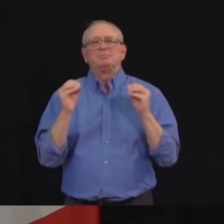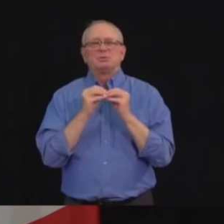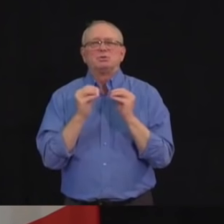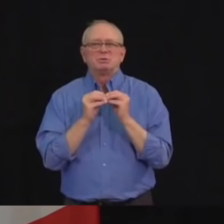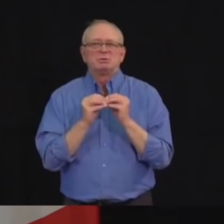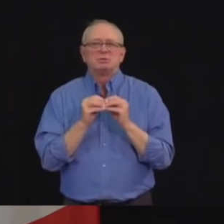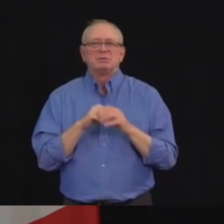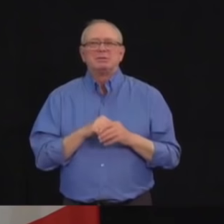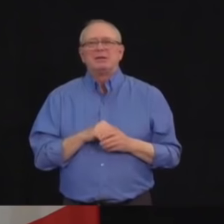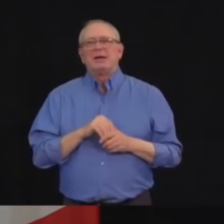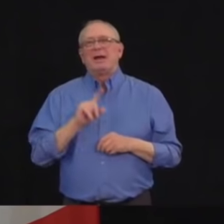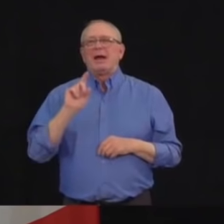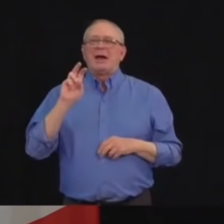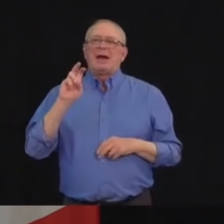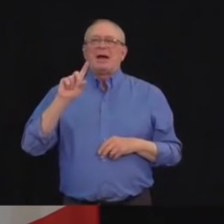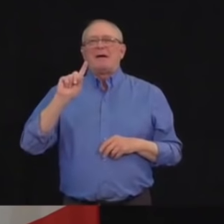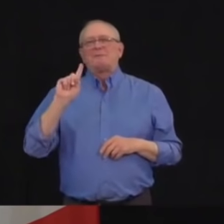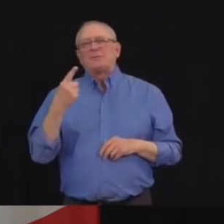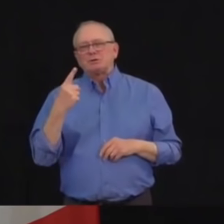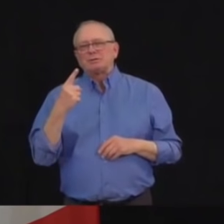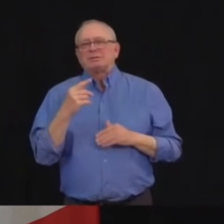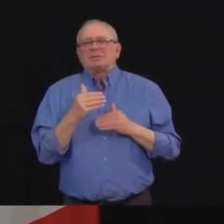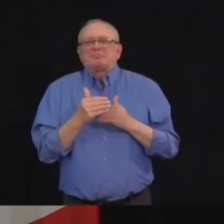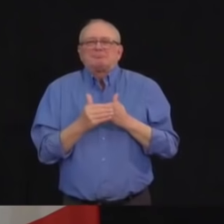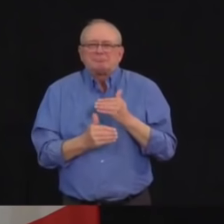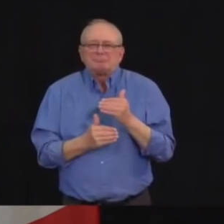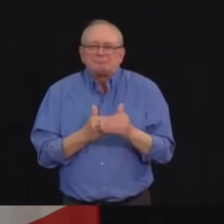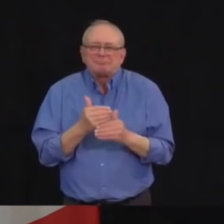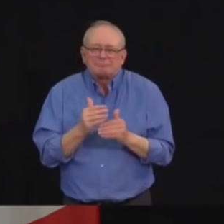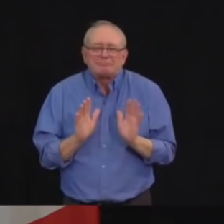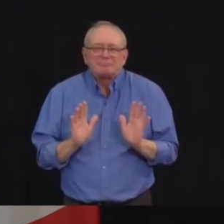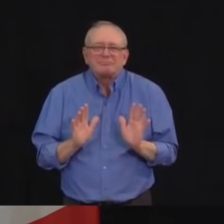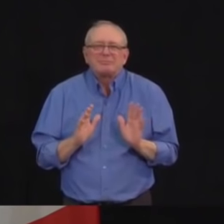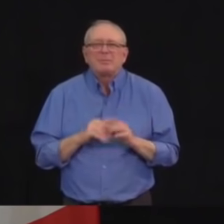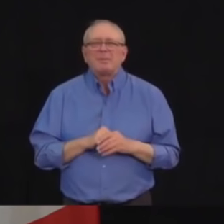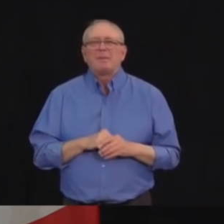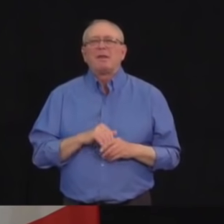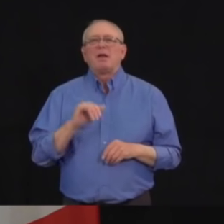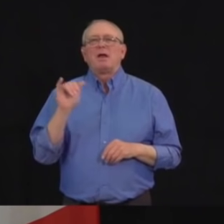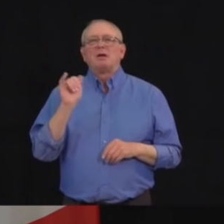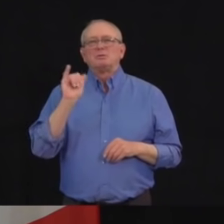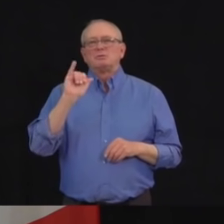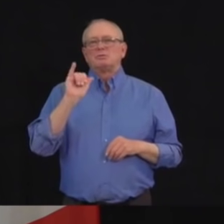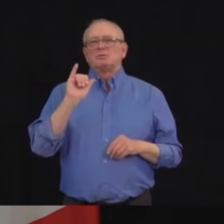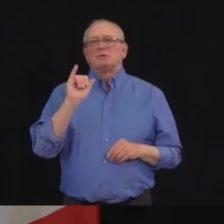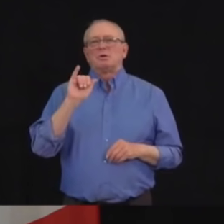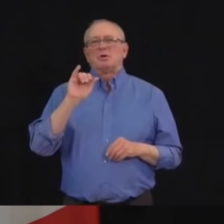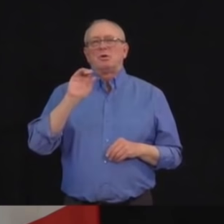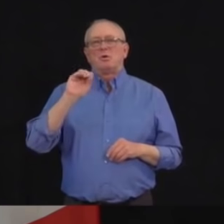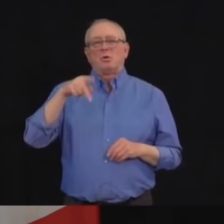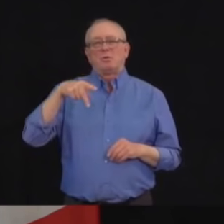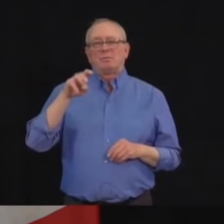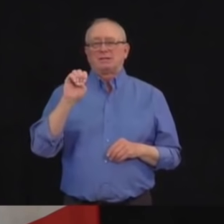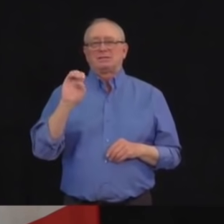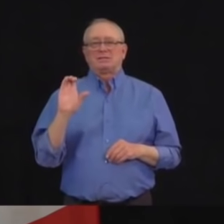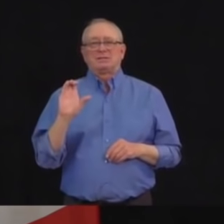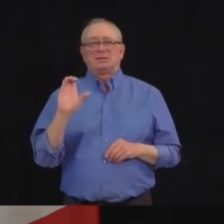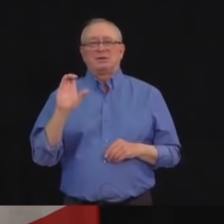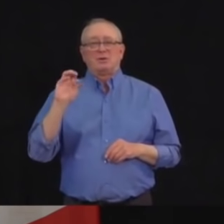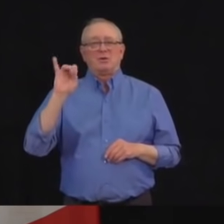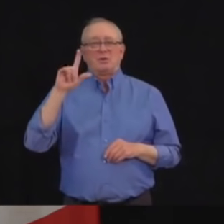reduction in output by OPEC Plus that was announced earlier this week of, I believe, 9.5 million barrels per